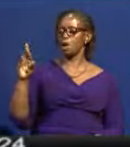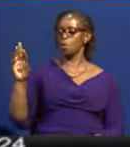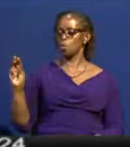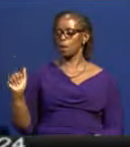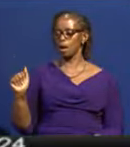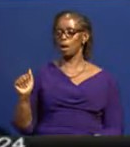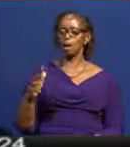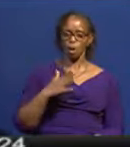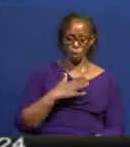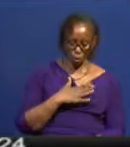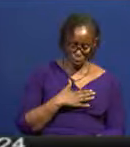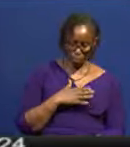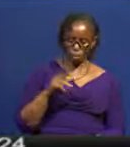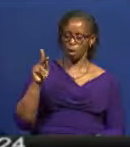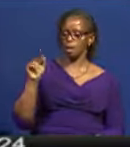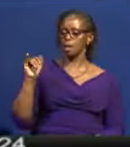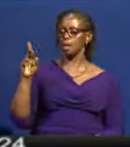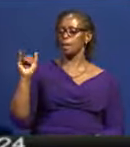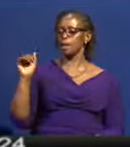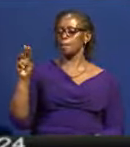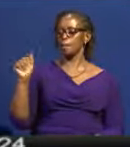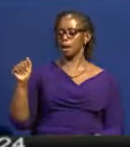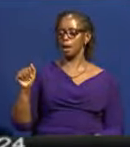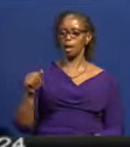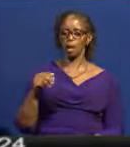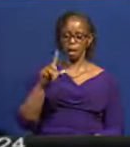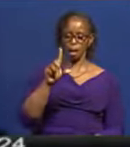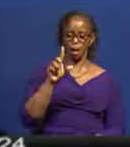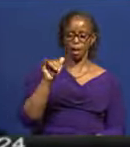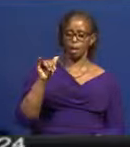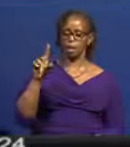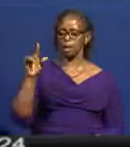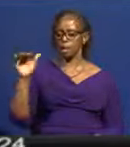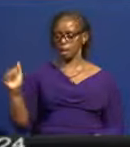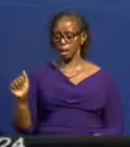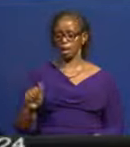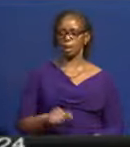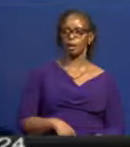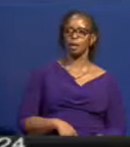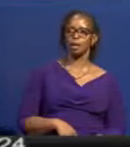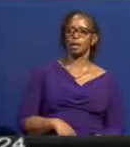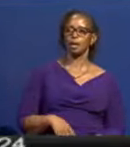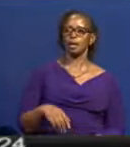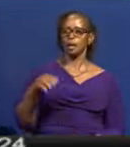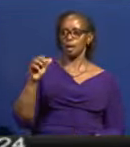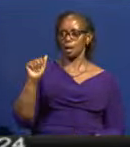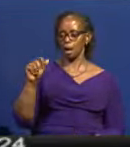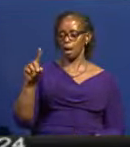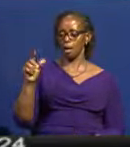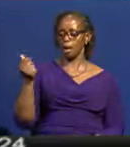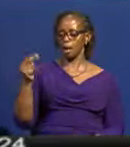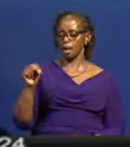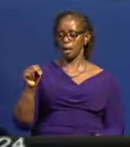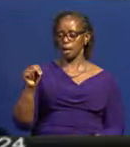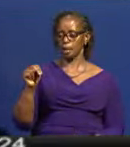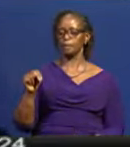Moses Kirima. Lydia Aiga Mizigi. Adan Aji